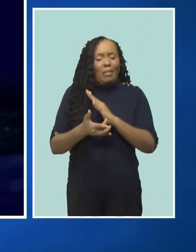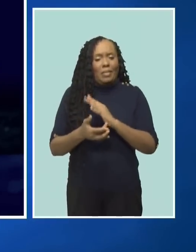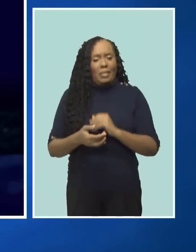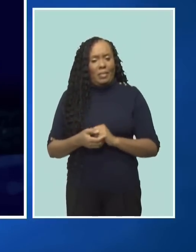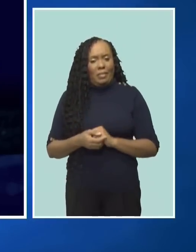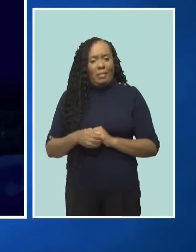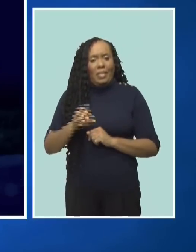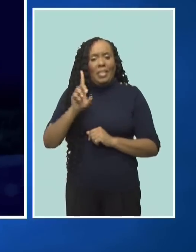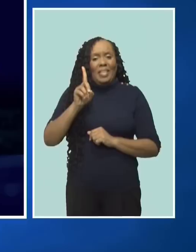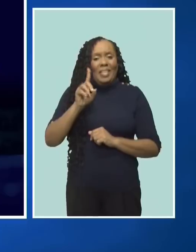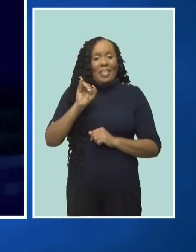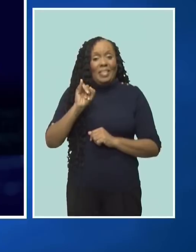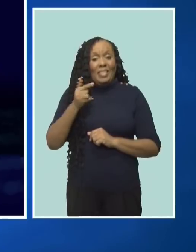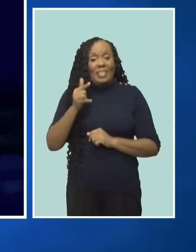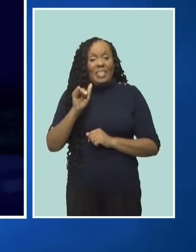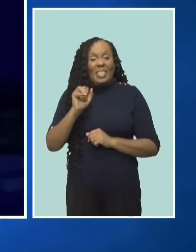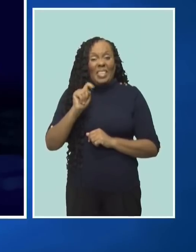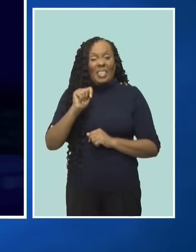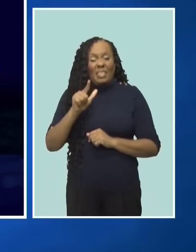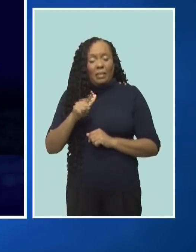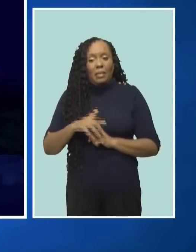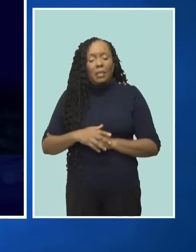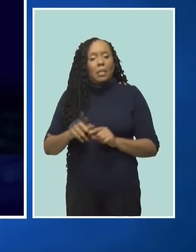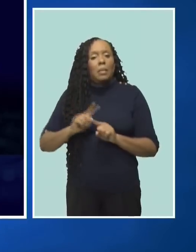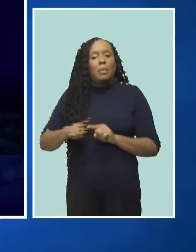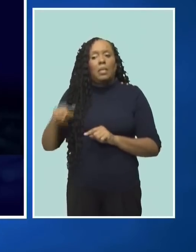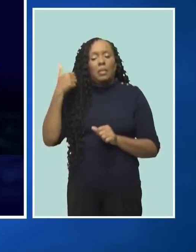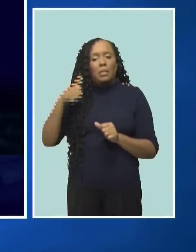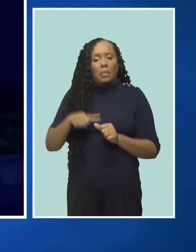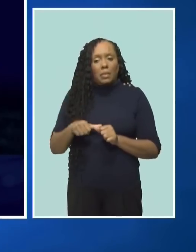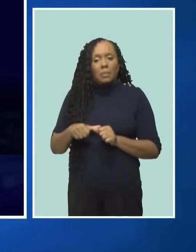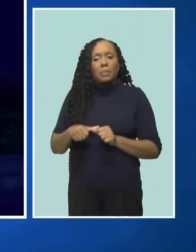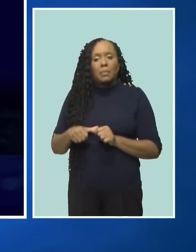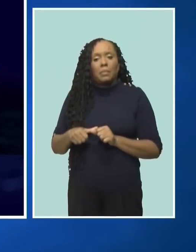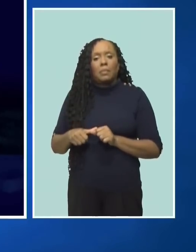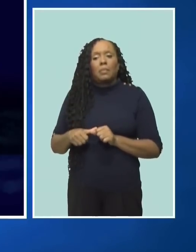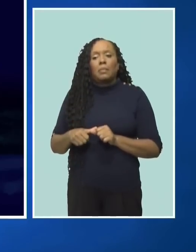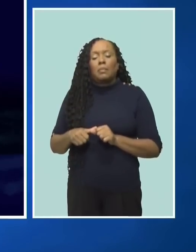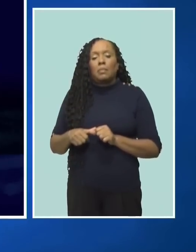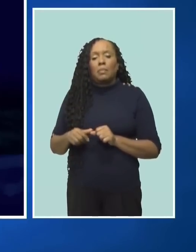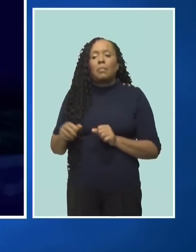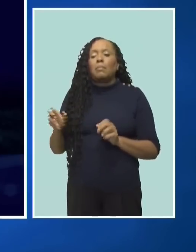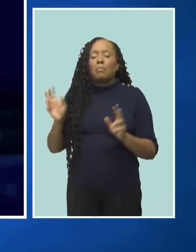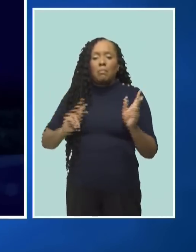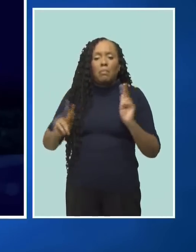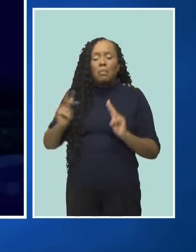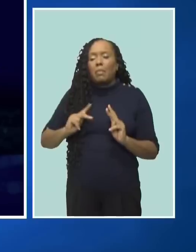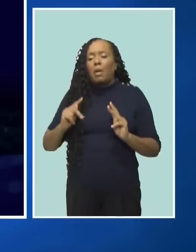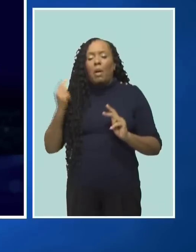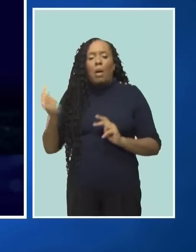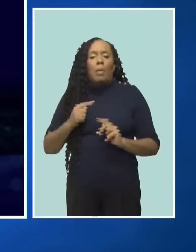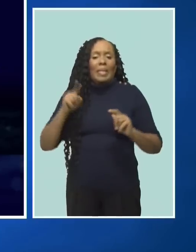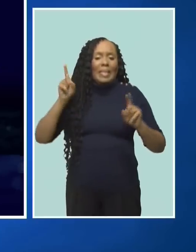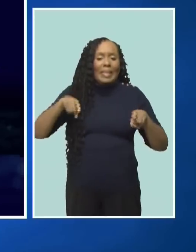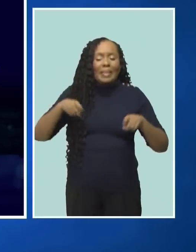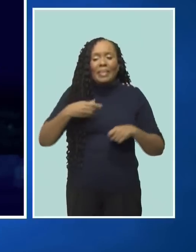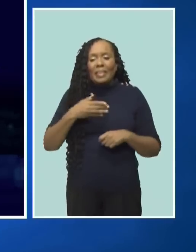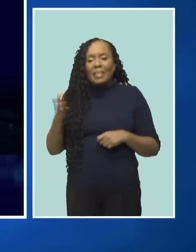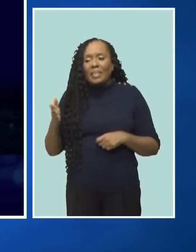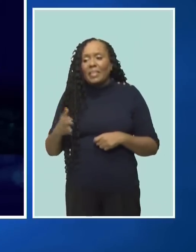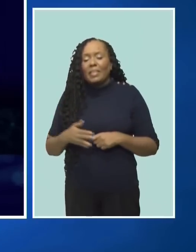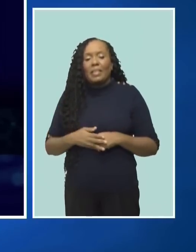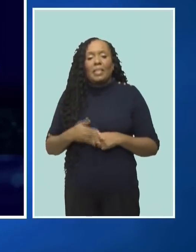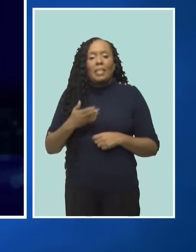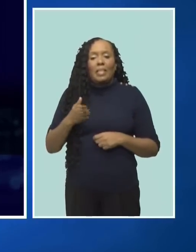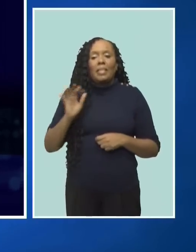is that technology is a tool for us to deliver for our people the things that they have always needed and that they continue to need.